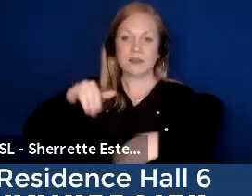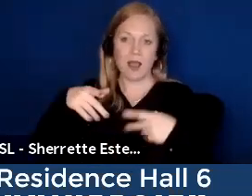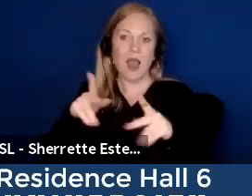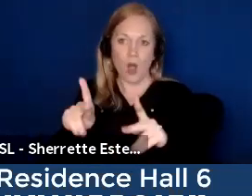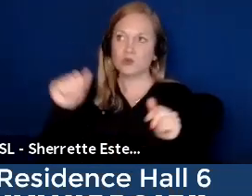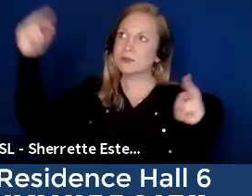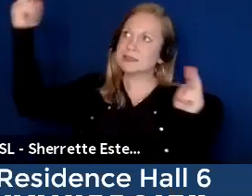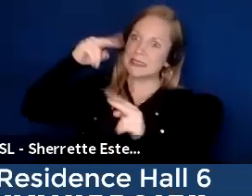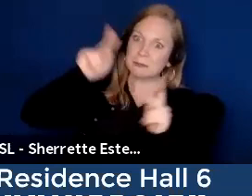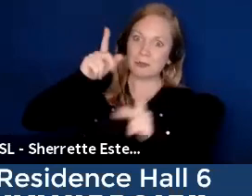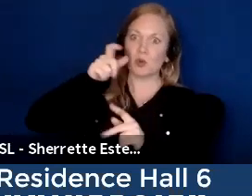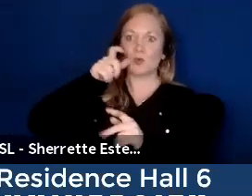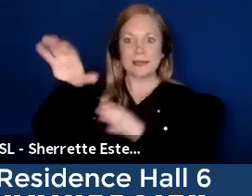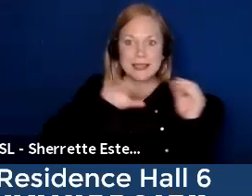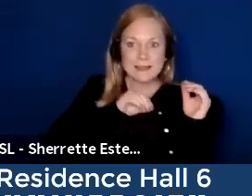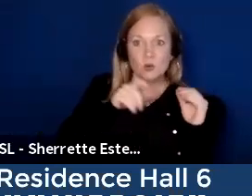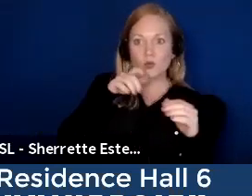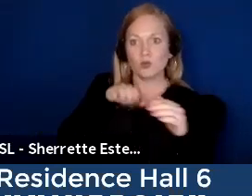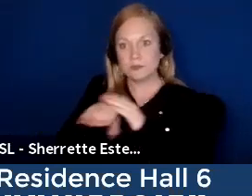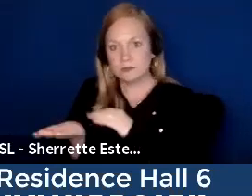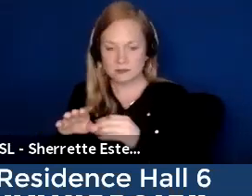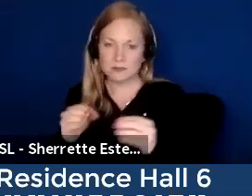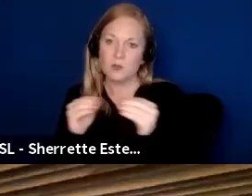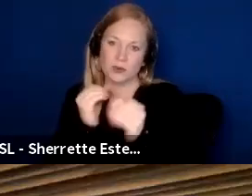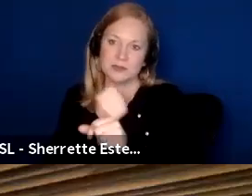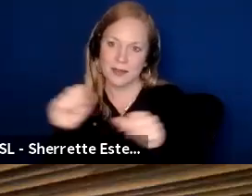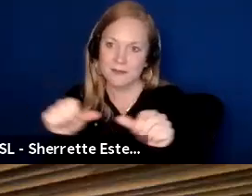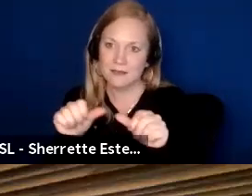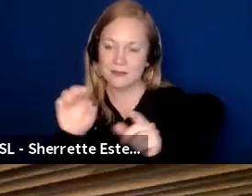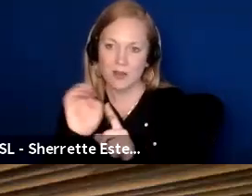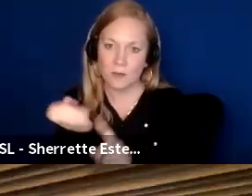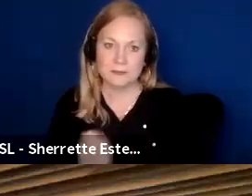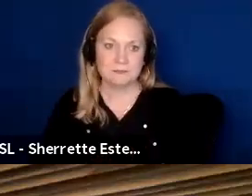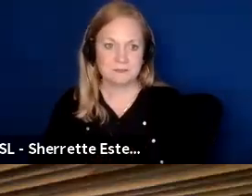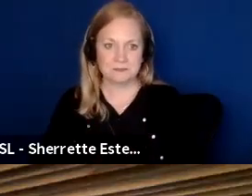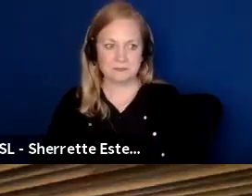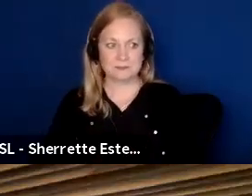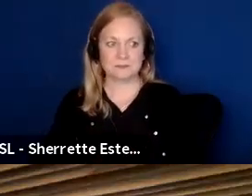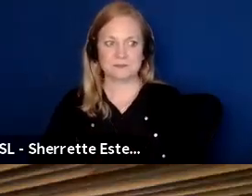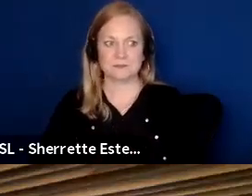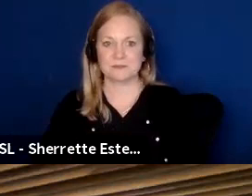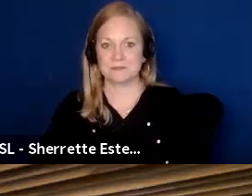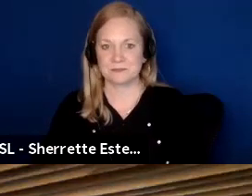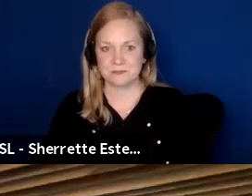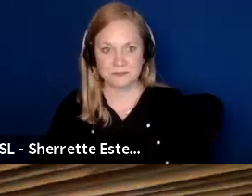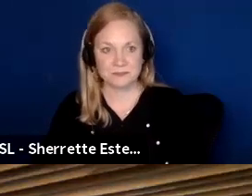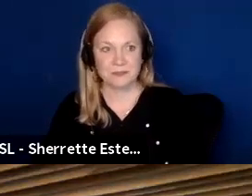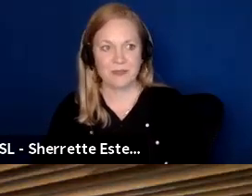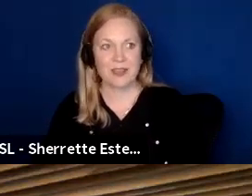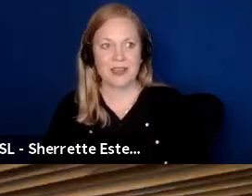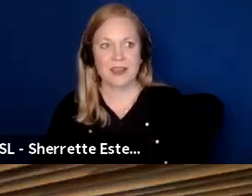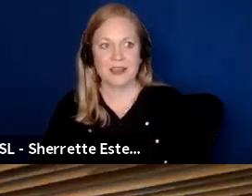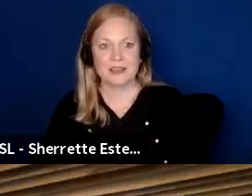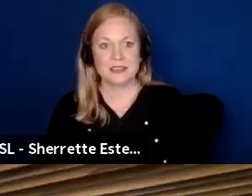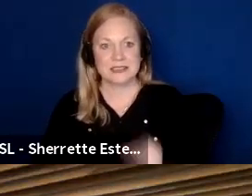see people coming and going in a more safe environment. Next slide, please. So this is the